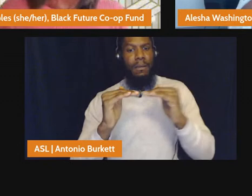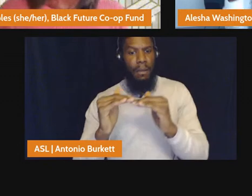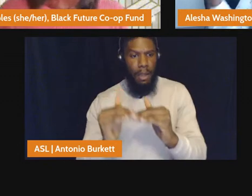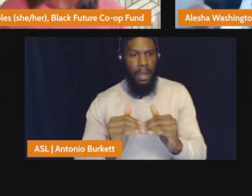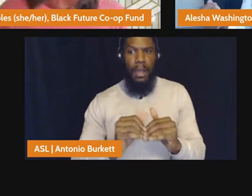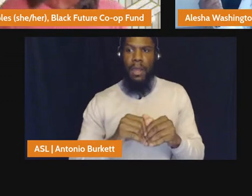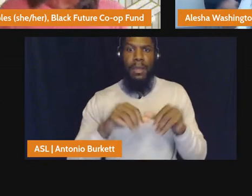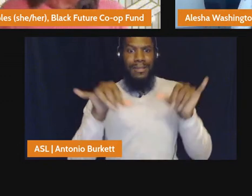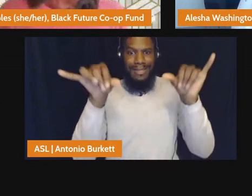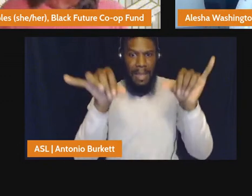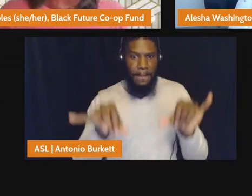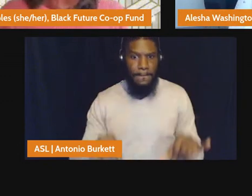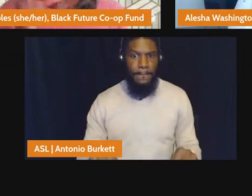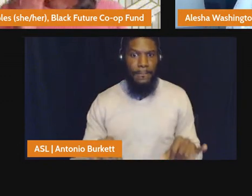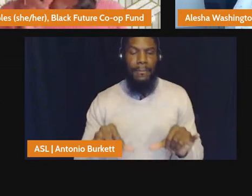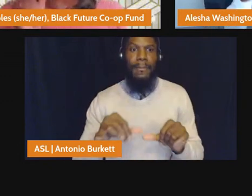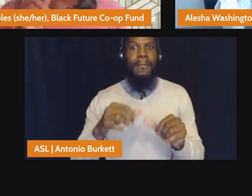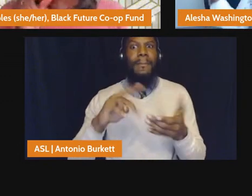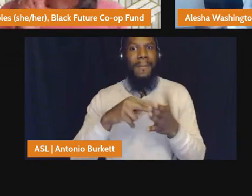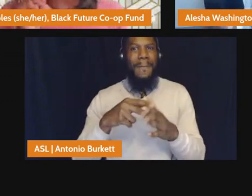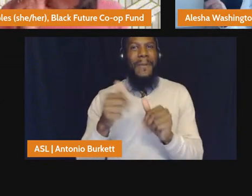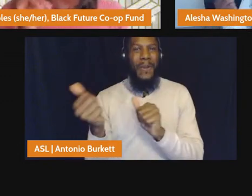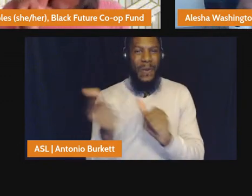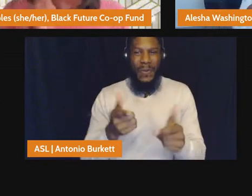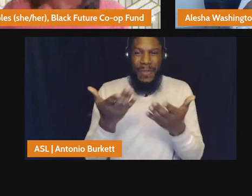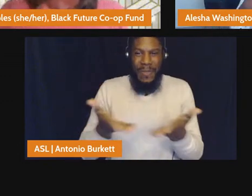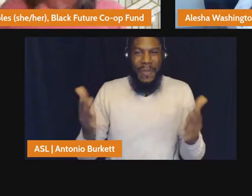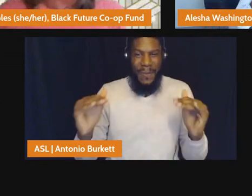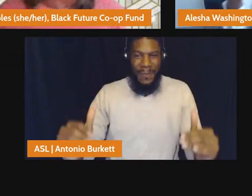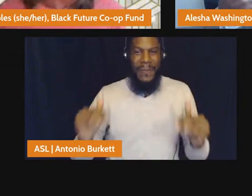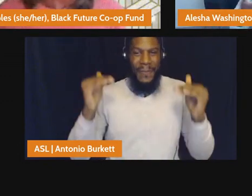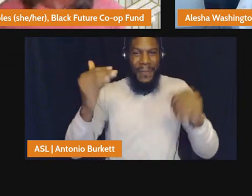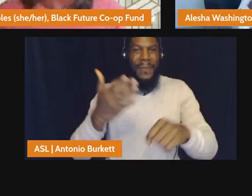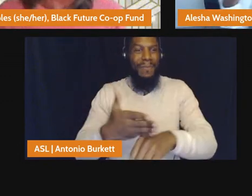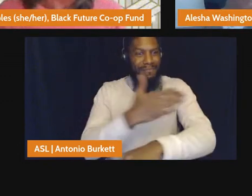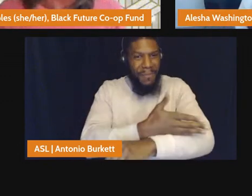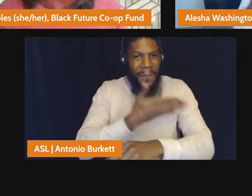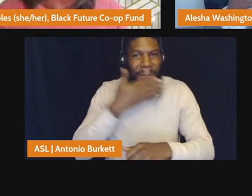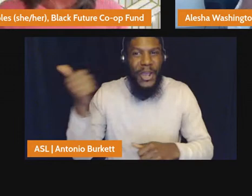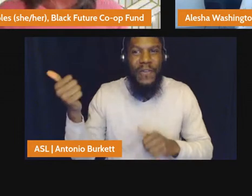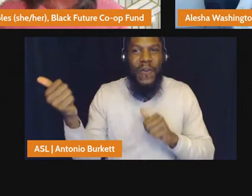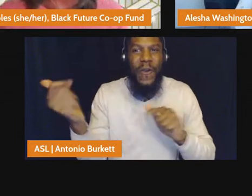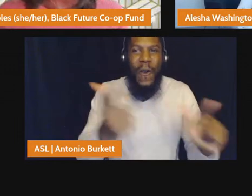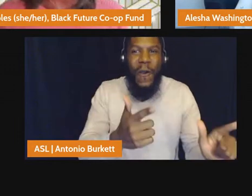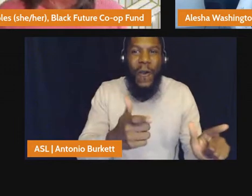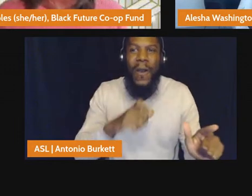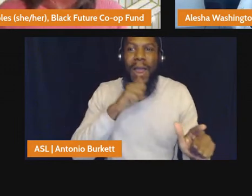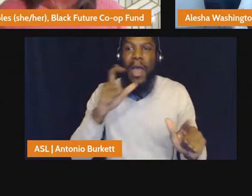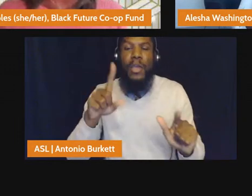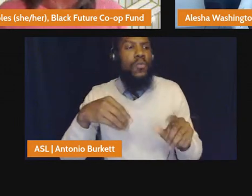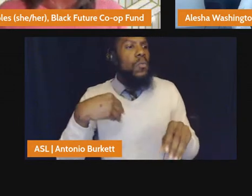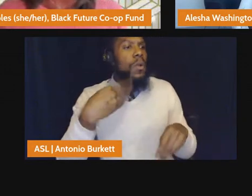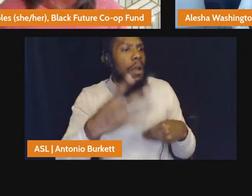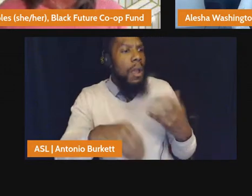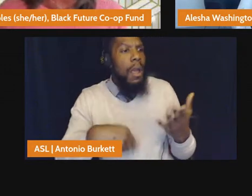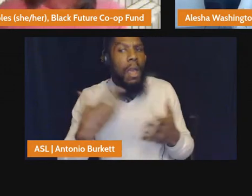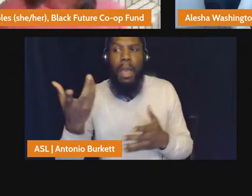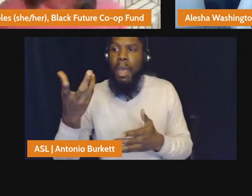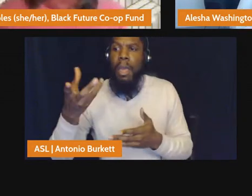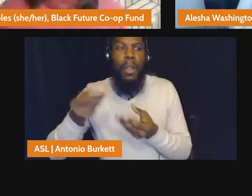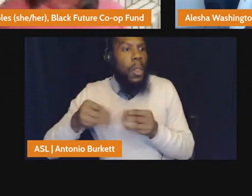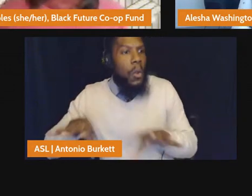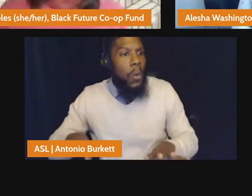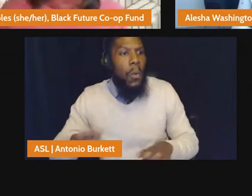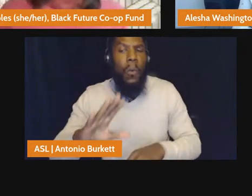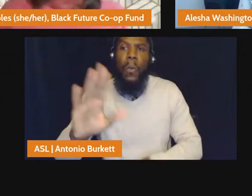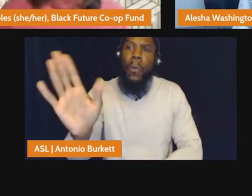right? So it's not a zero-sum game. It's not this group against that group. It's about the collective space that we have and hold for each other, to